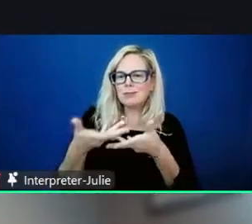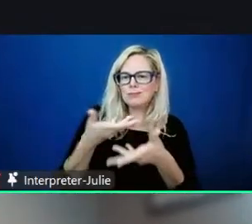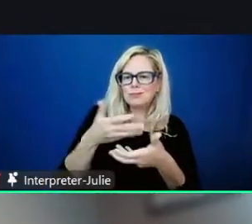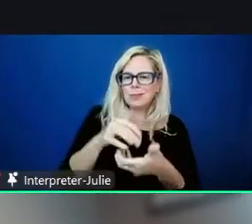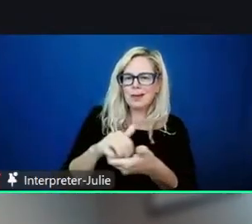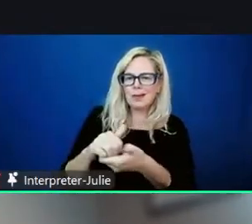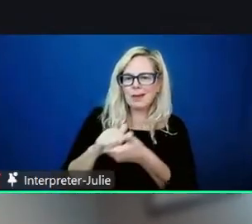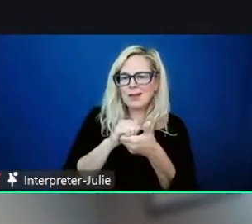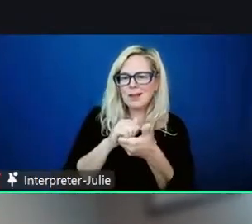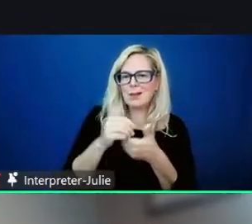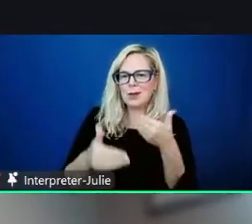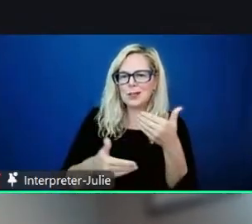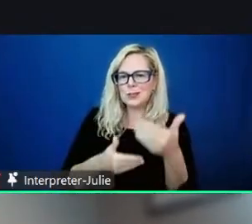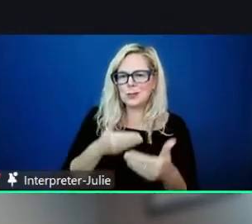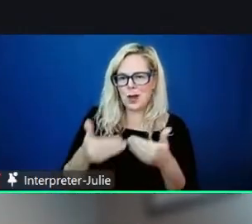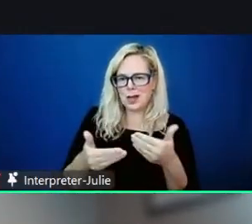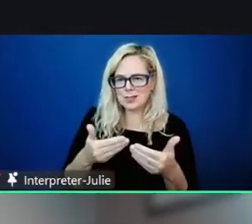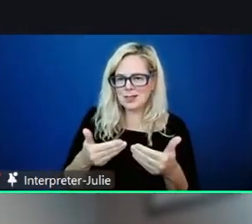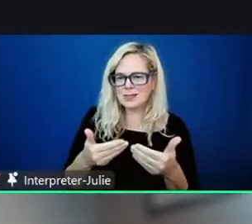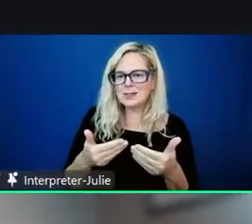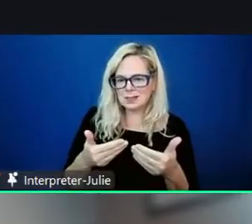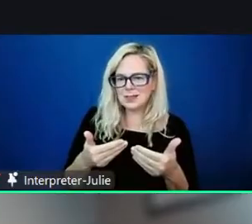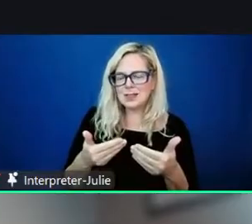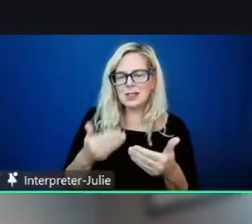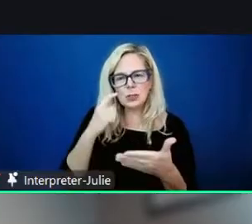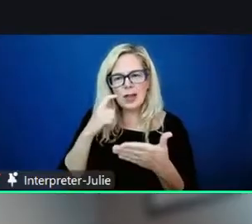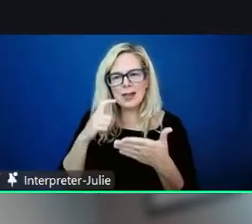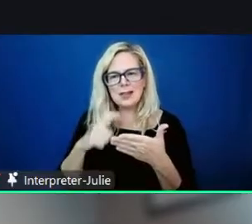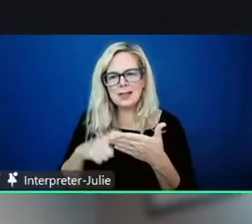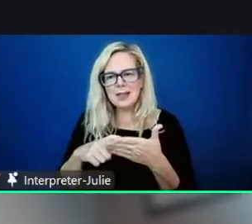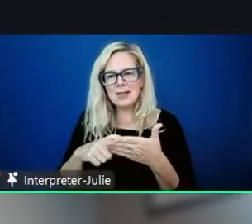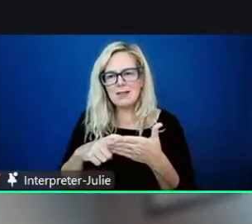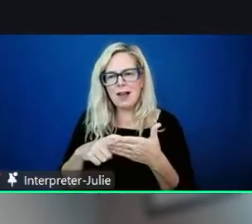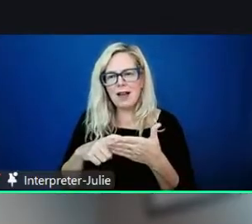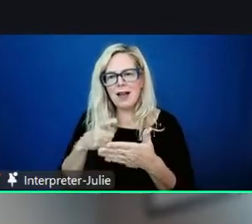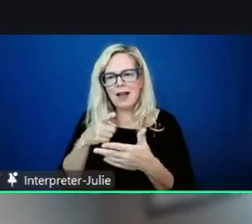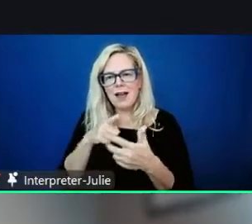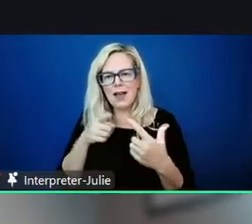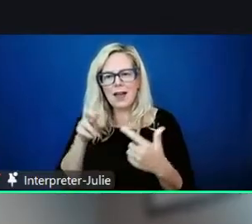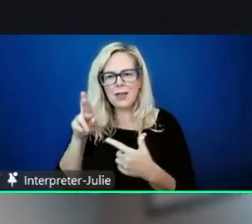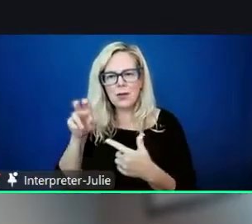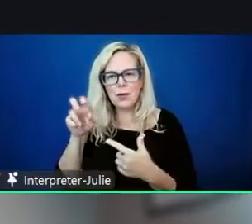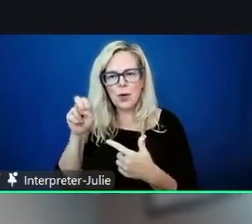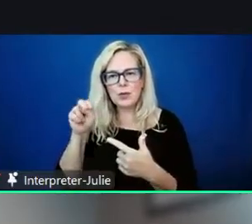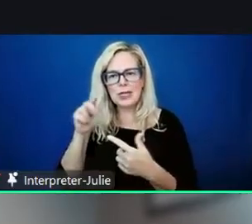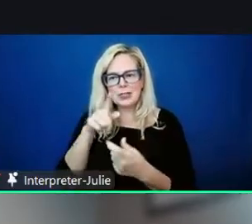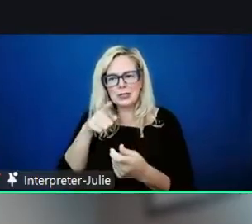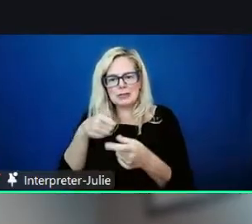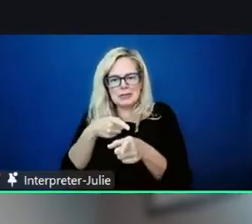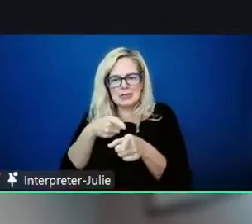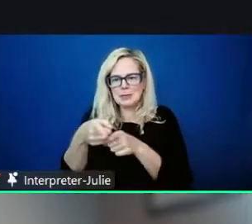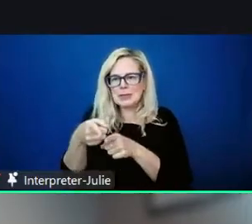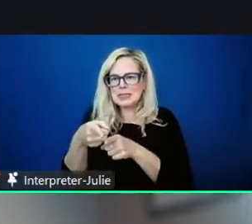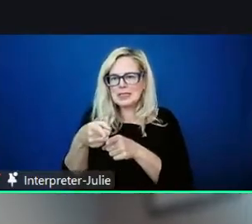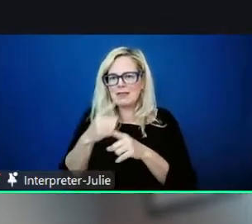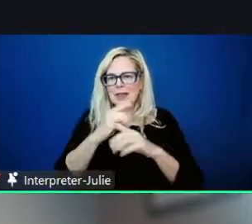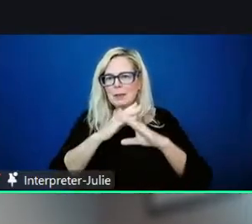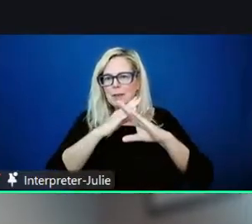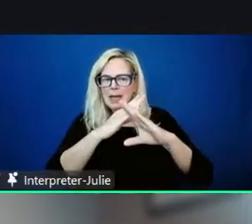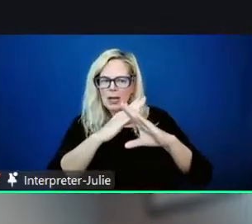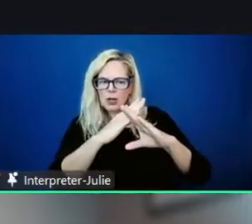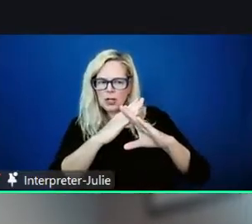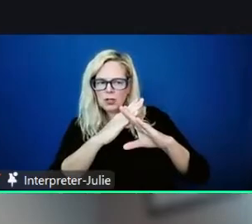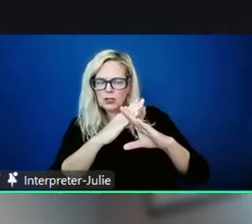clinical faculty that should collaborate to identify what these rotations are. I mean, the specific rotation barriers for each